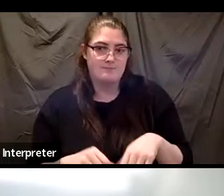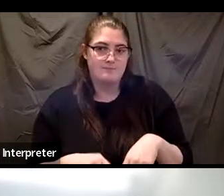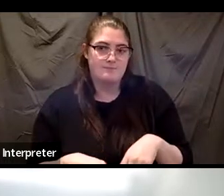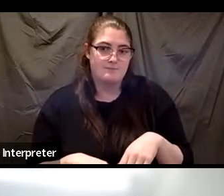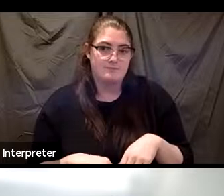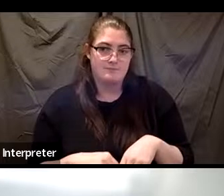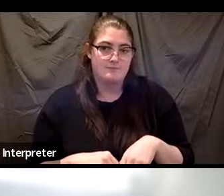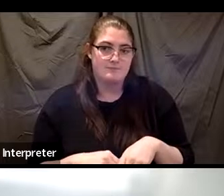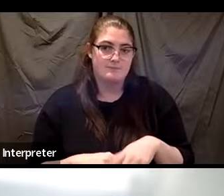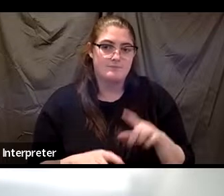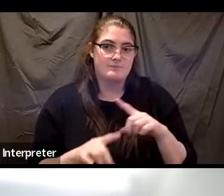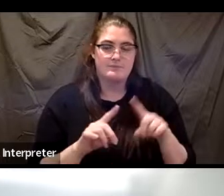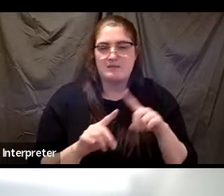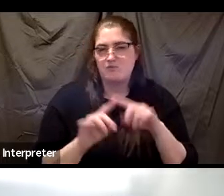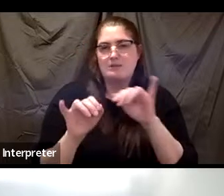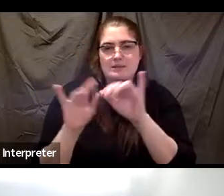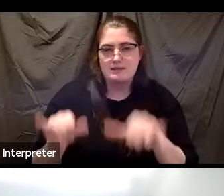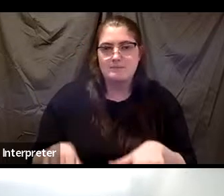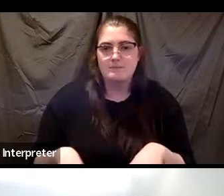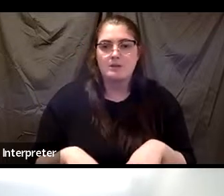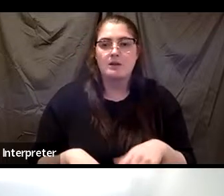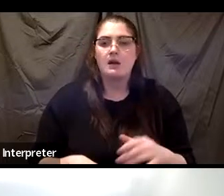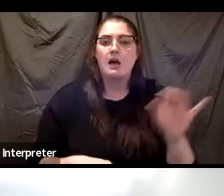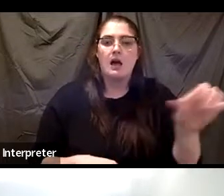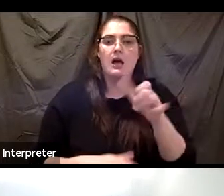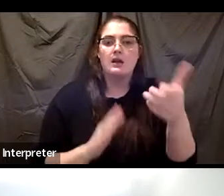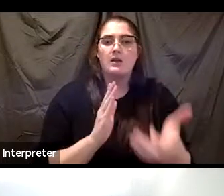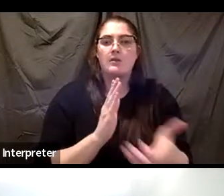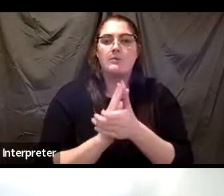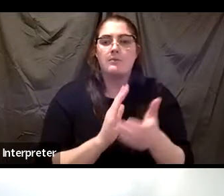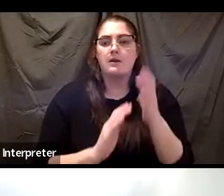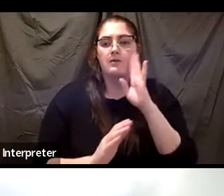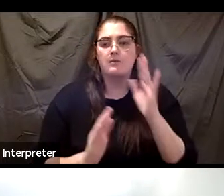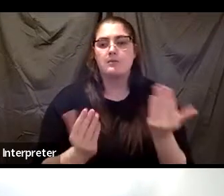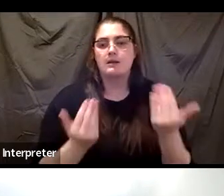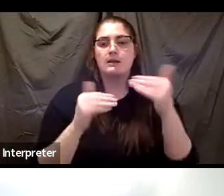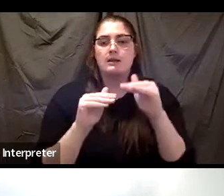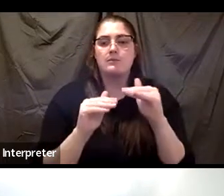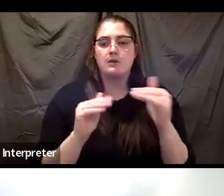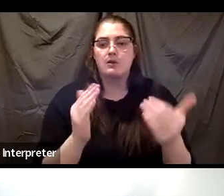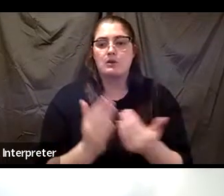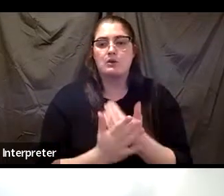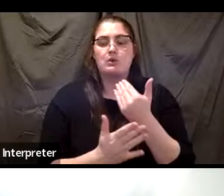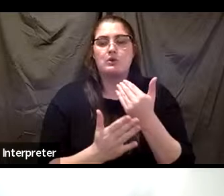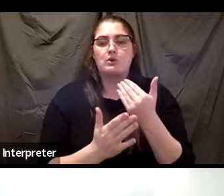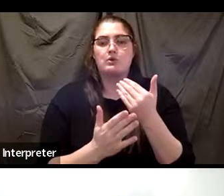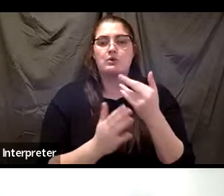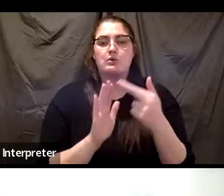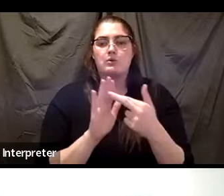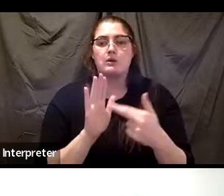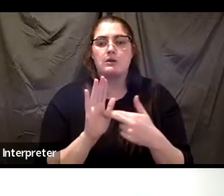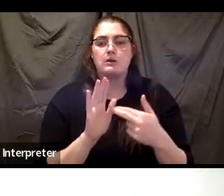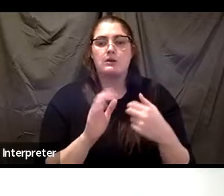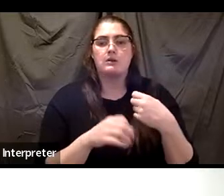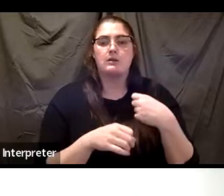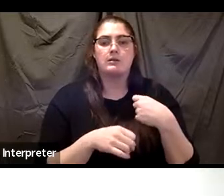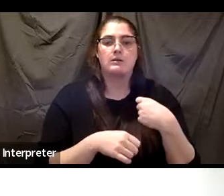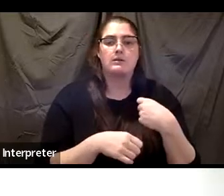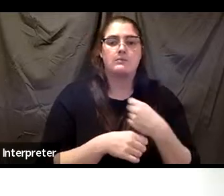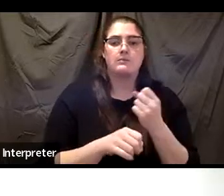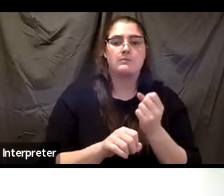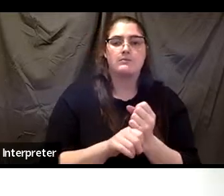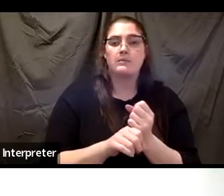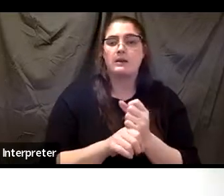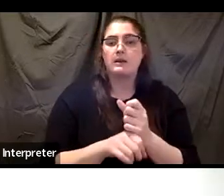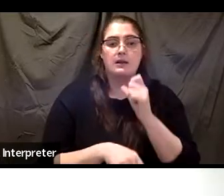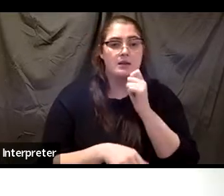through different jurisdictions or whatnot. Another amendment limiting the new provisions around making it unlawful for individuals to wear